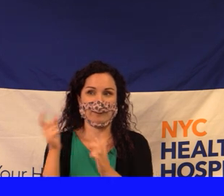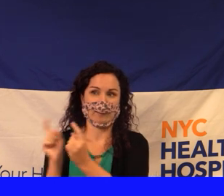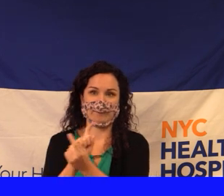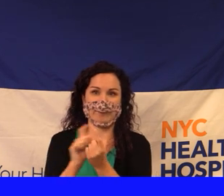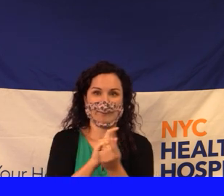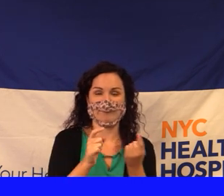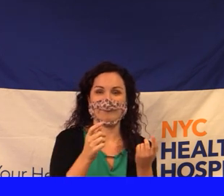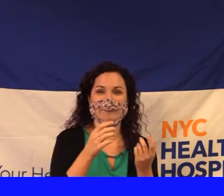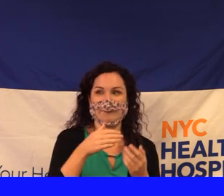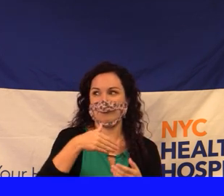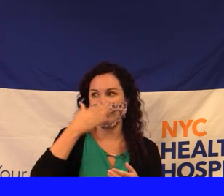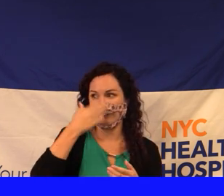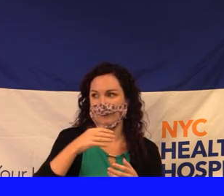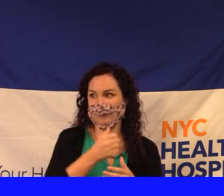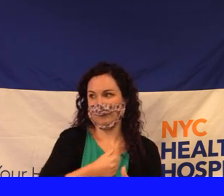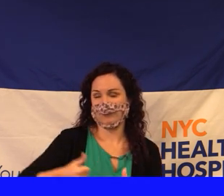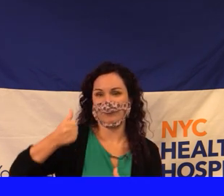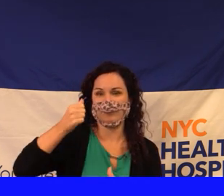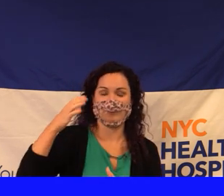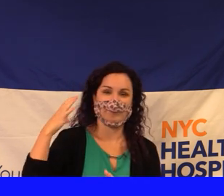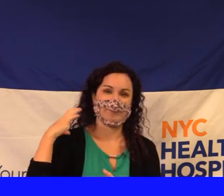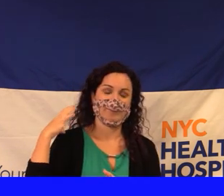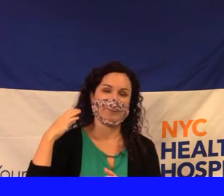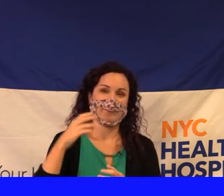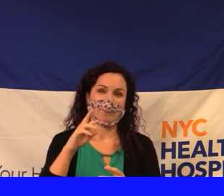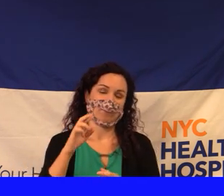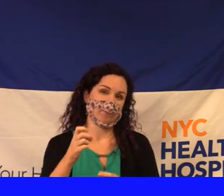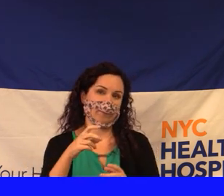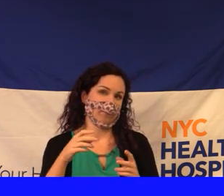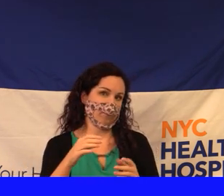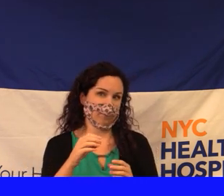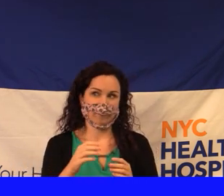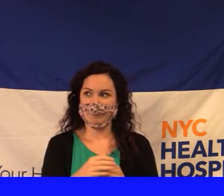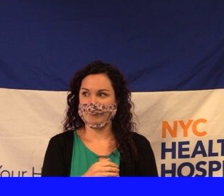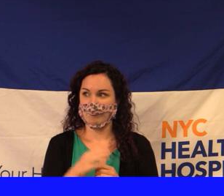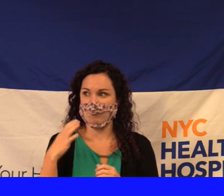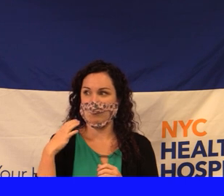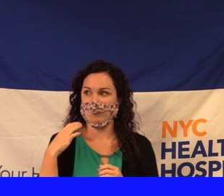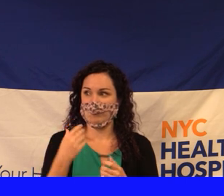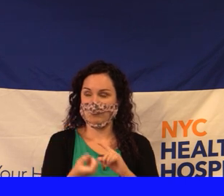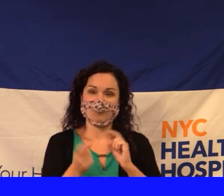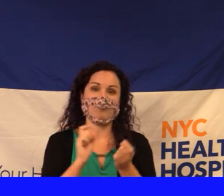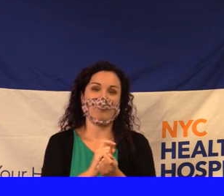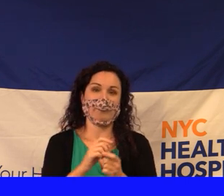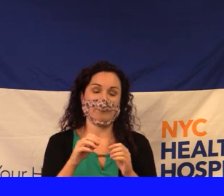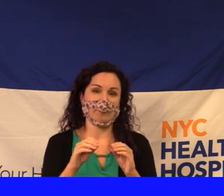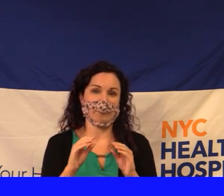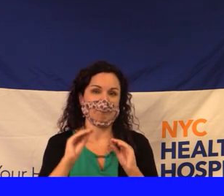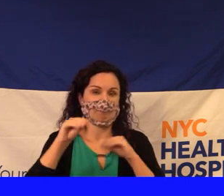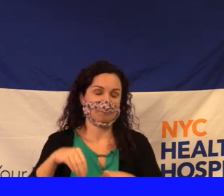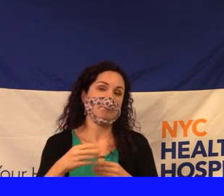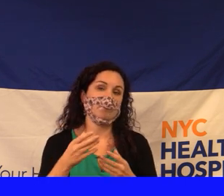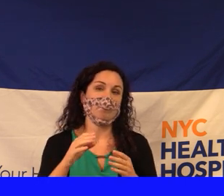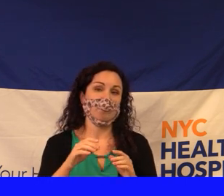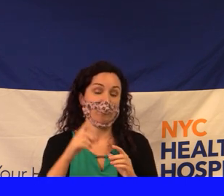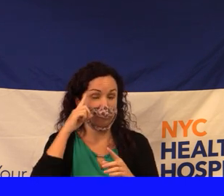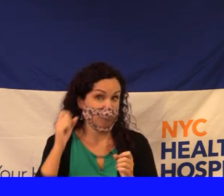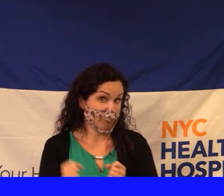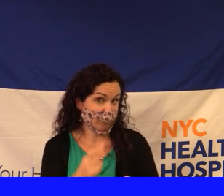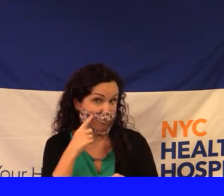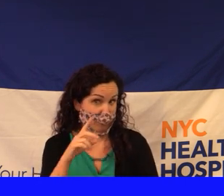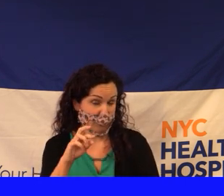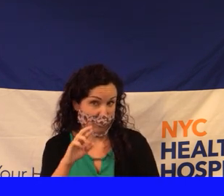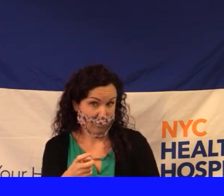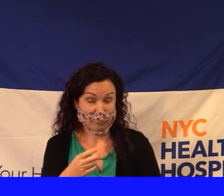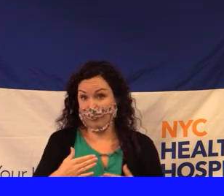of you, sitting in front of you as your chief pharmacy officer, to change and implement a strategy for pharmacy. And I'm very, very excited today